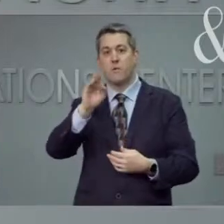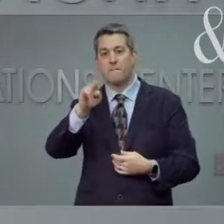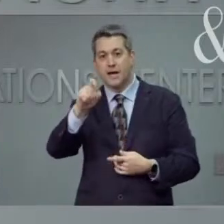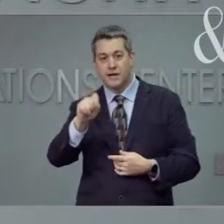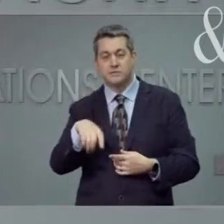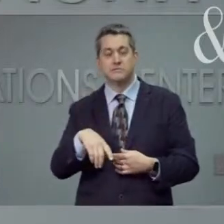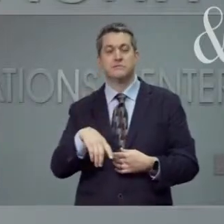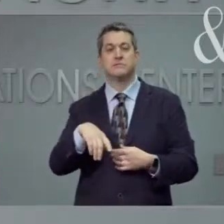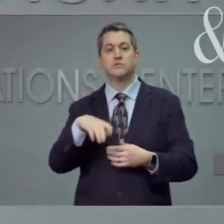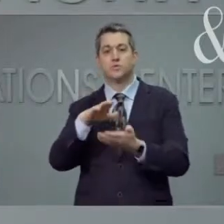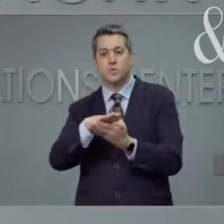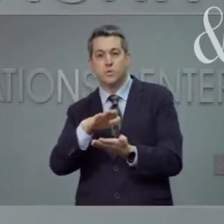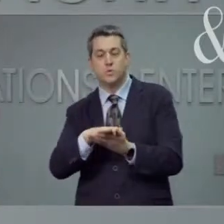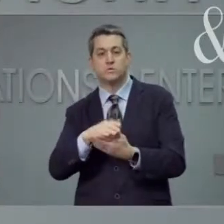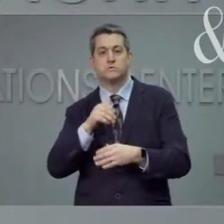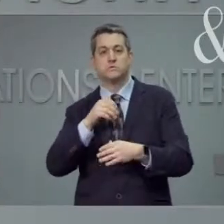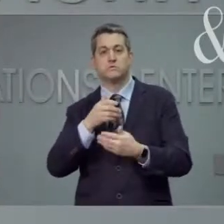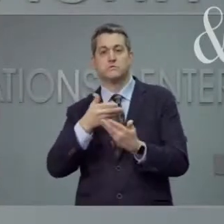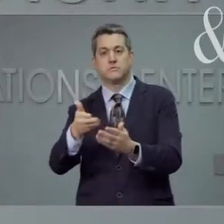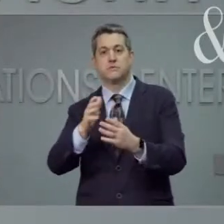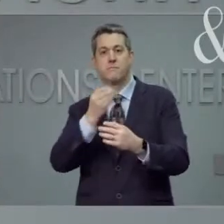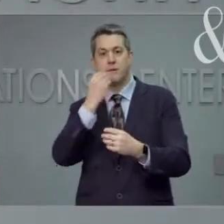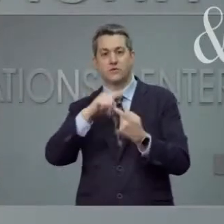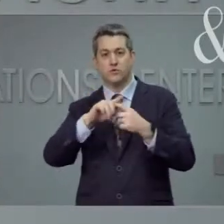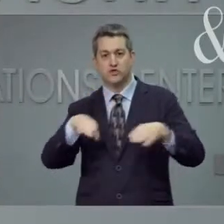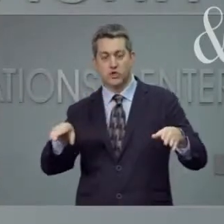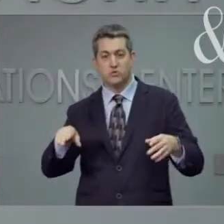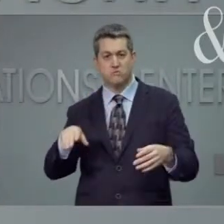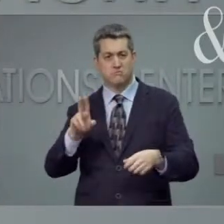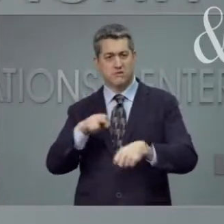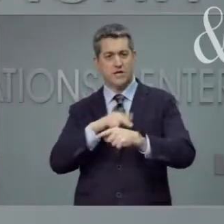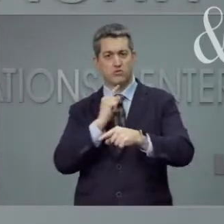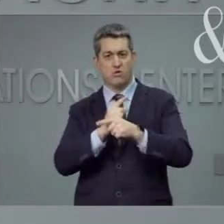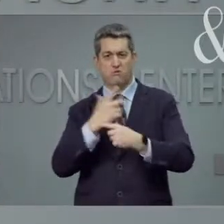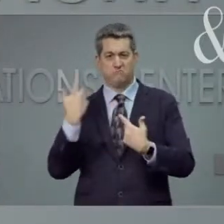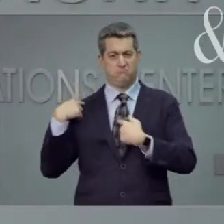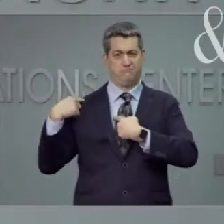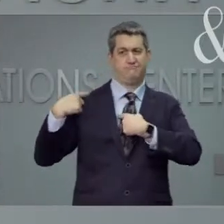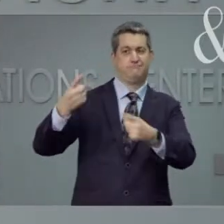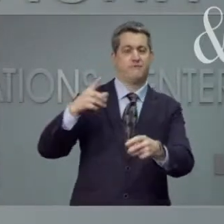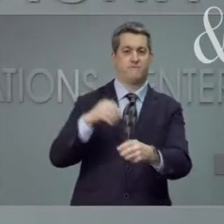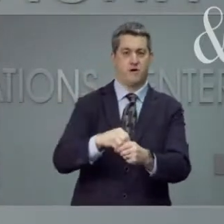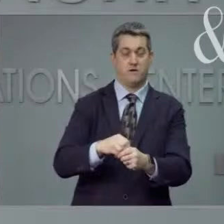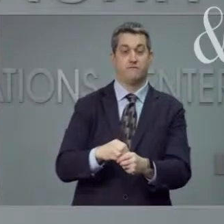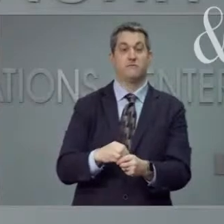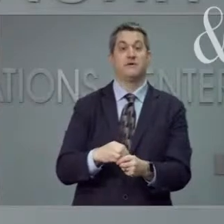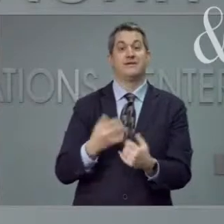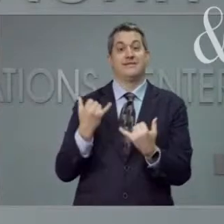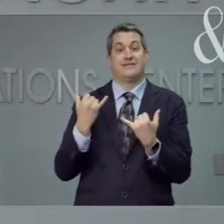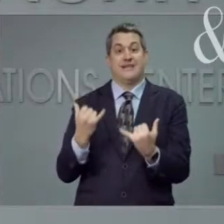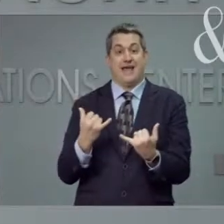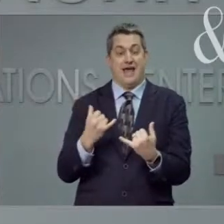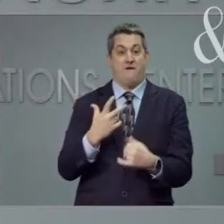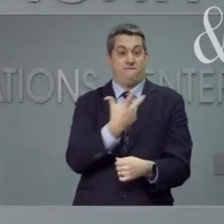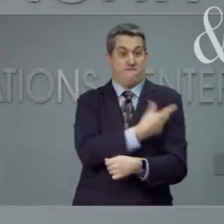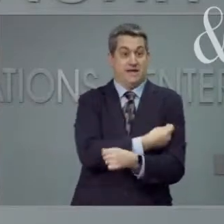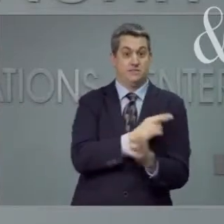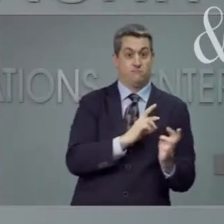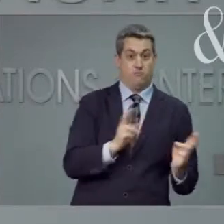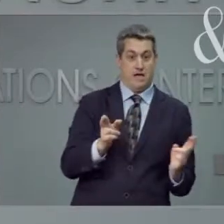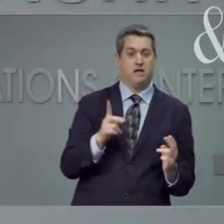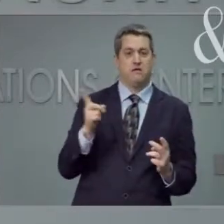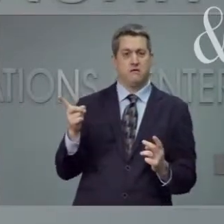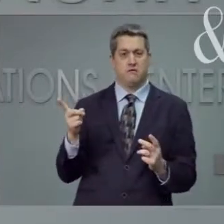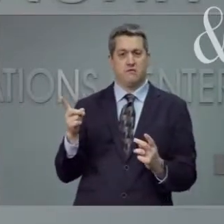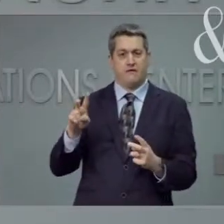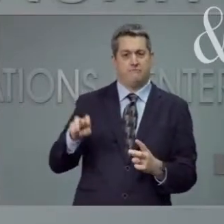get meals to children. And now that the vaccine is here, they have been planning to help